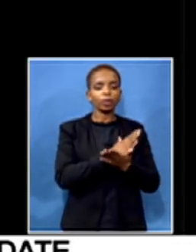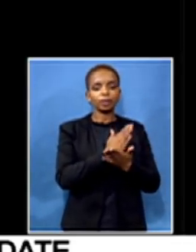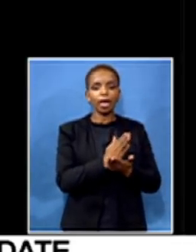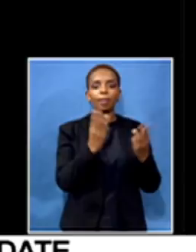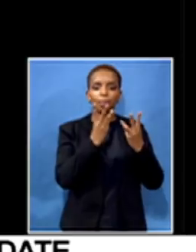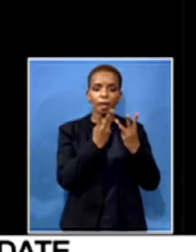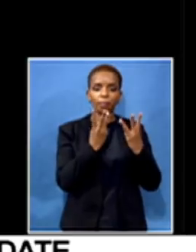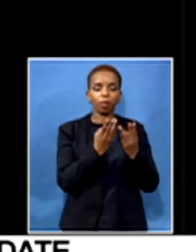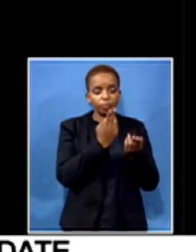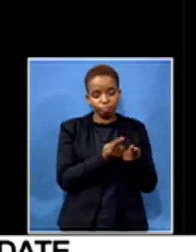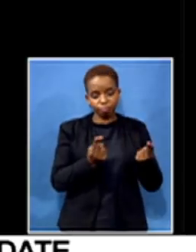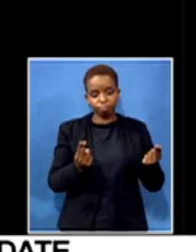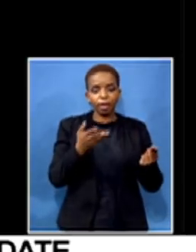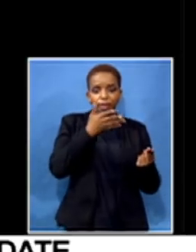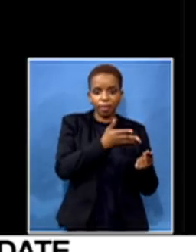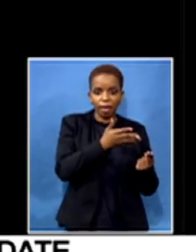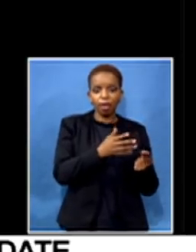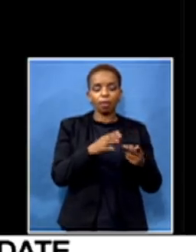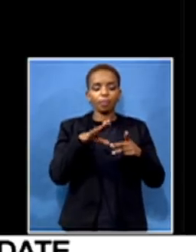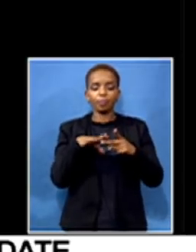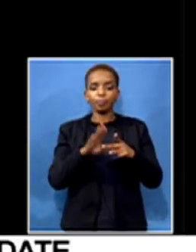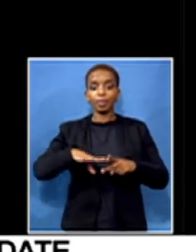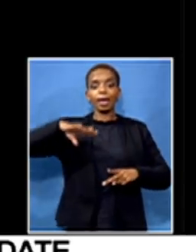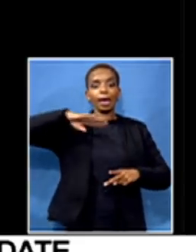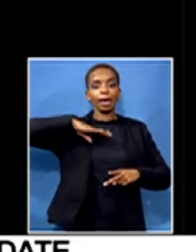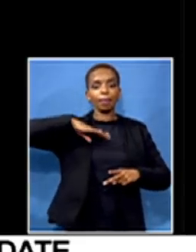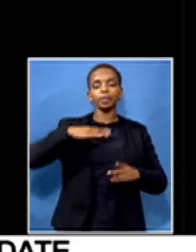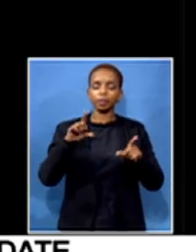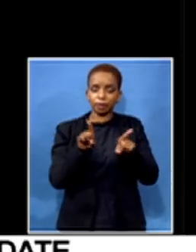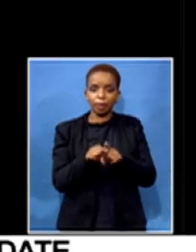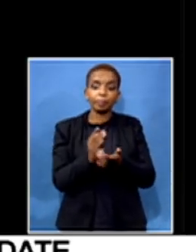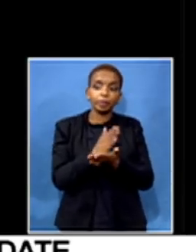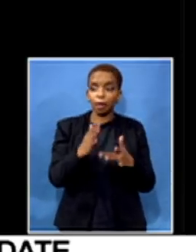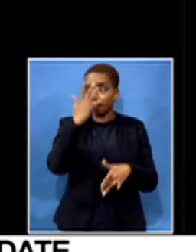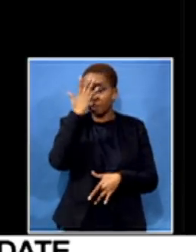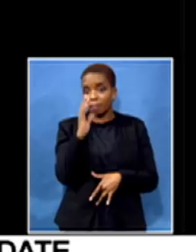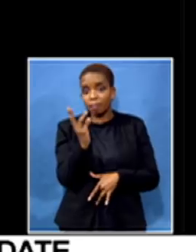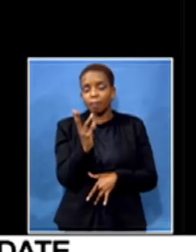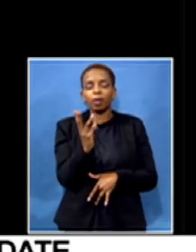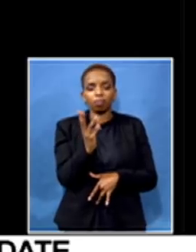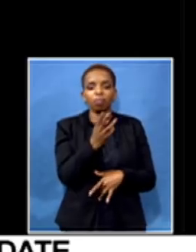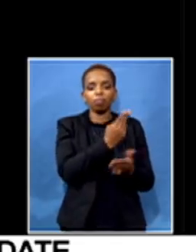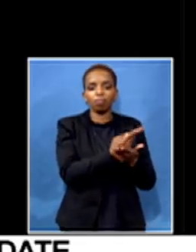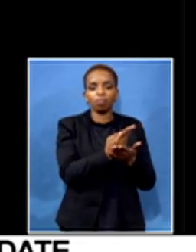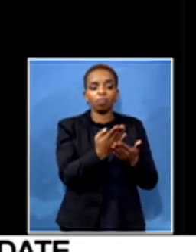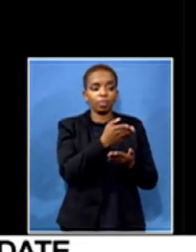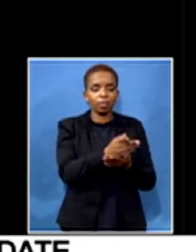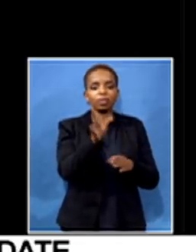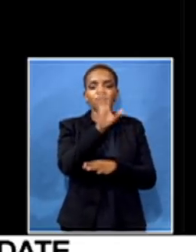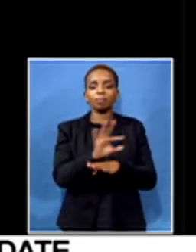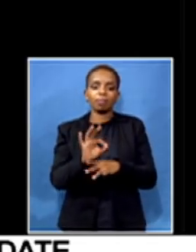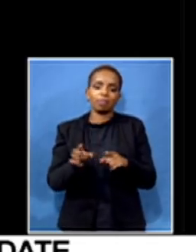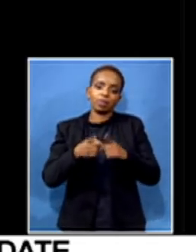create more beds. There's also support from the army. So those are the plans that we're working on in the particular area.